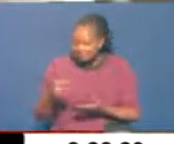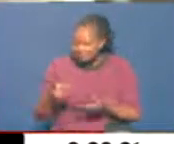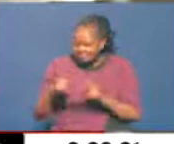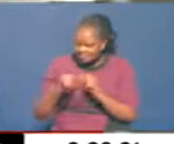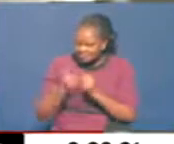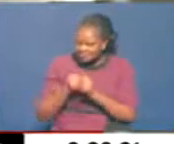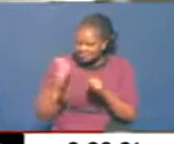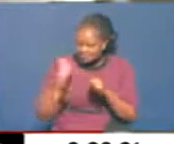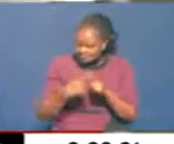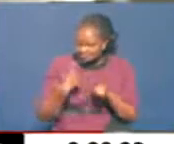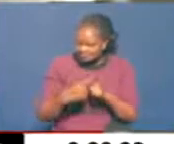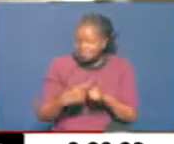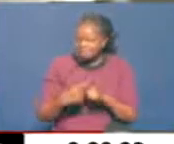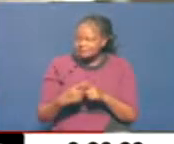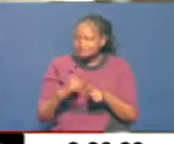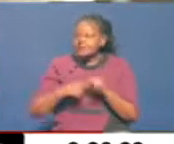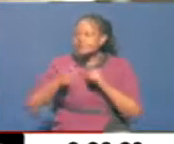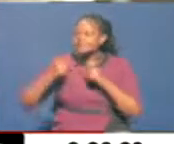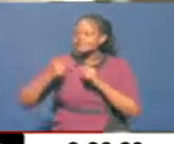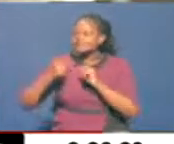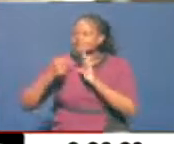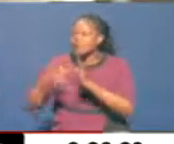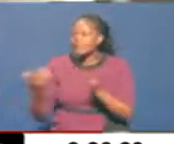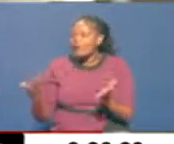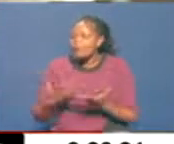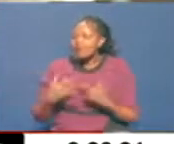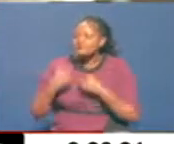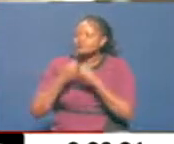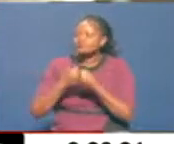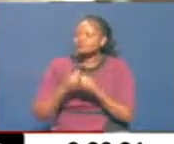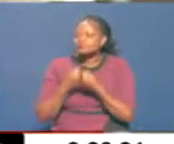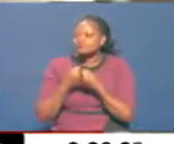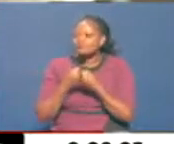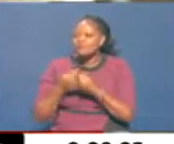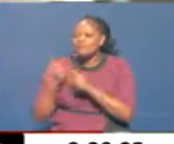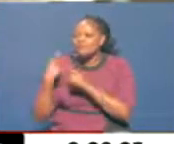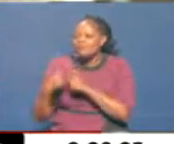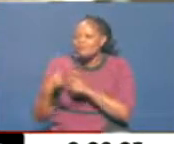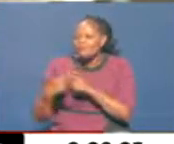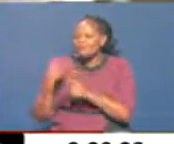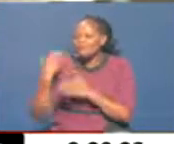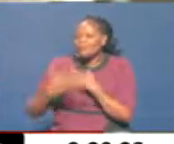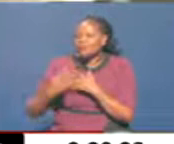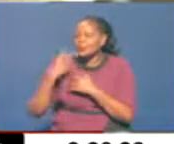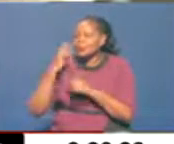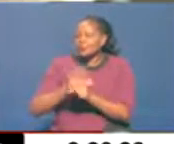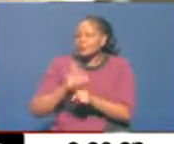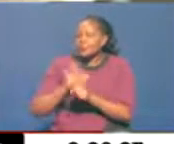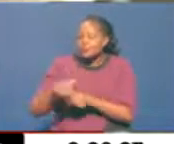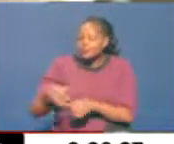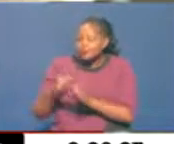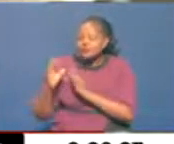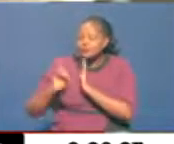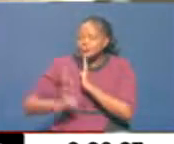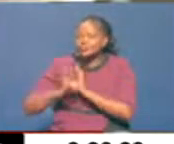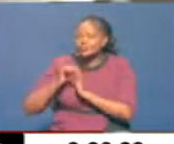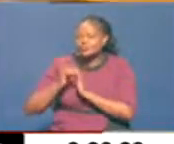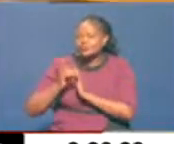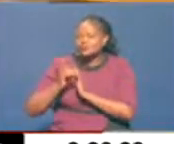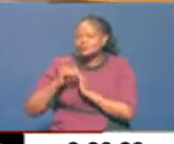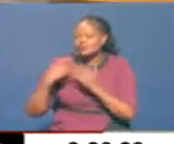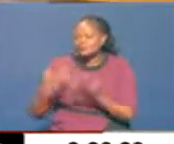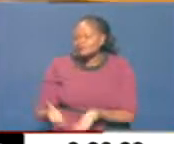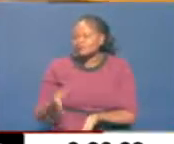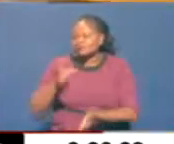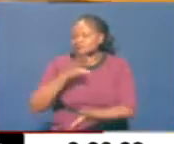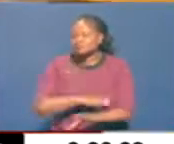side as I try to highlight where we have challenges. On the positive end, we've seen a lot of infrastructural developments when it comes to the